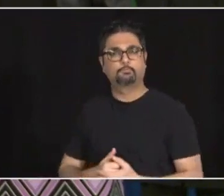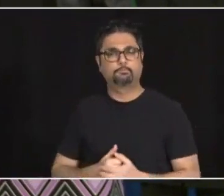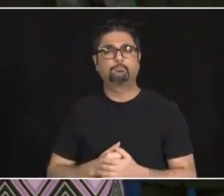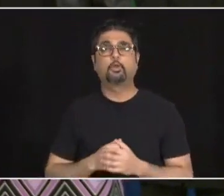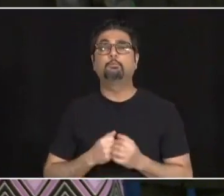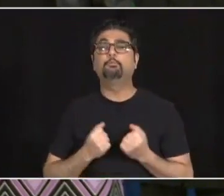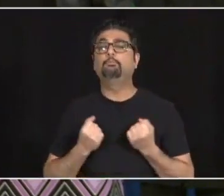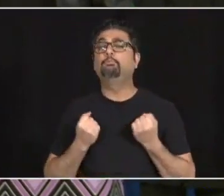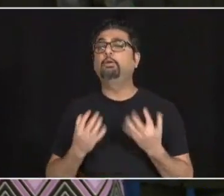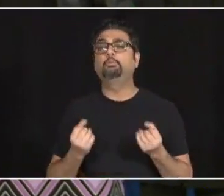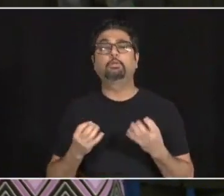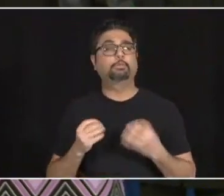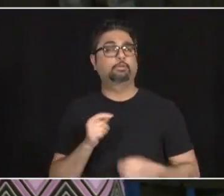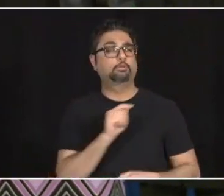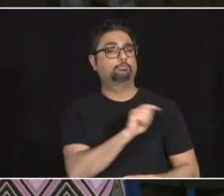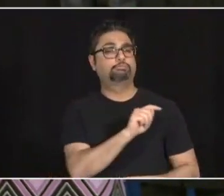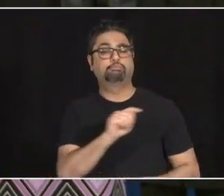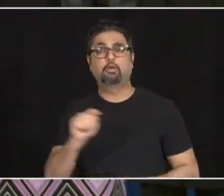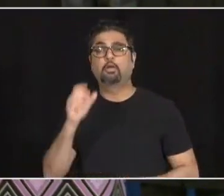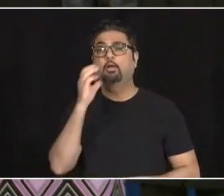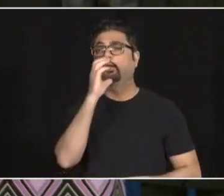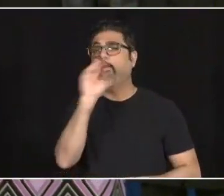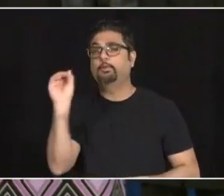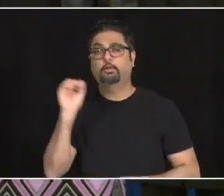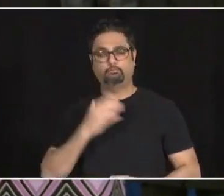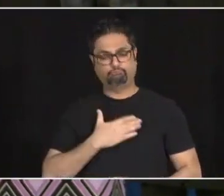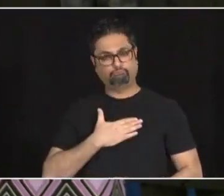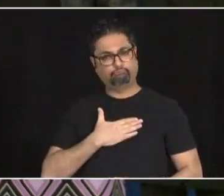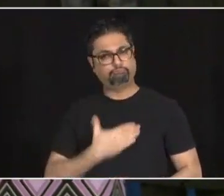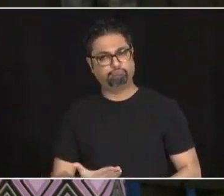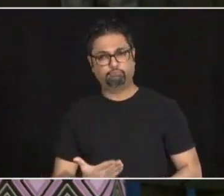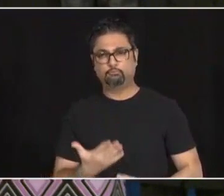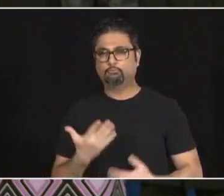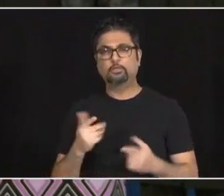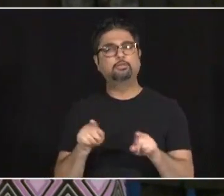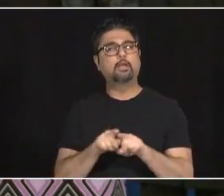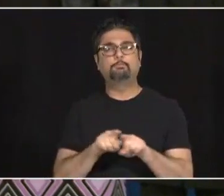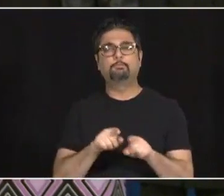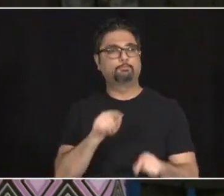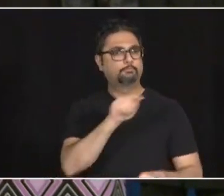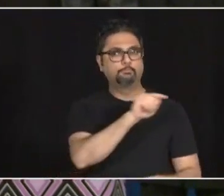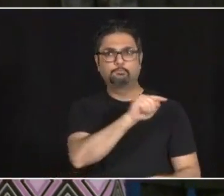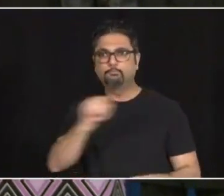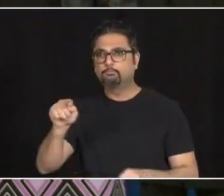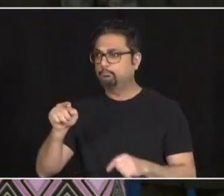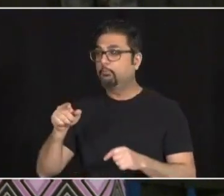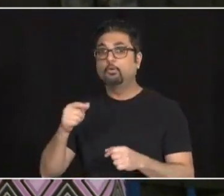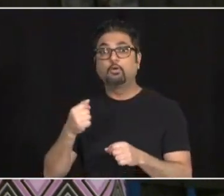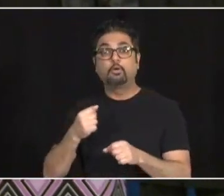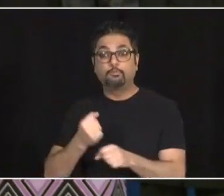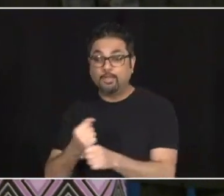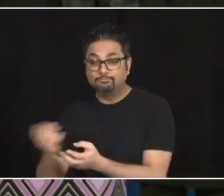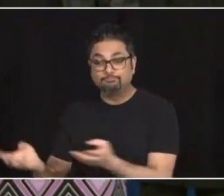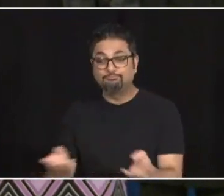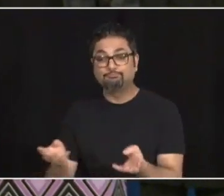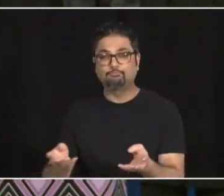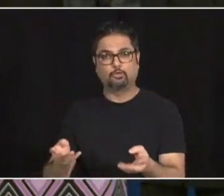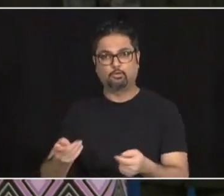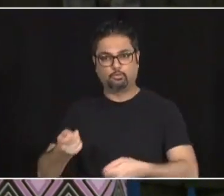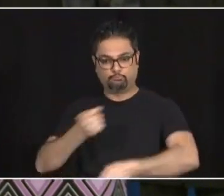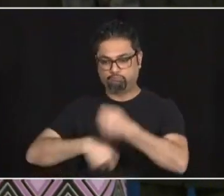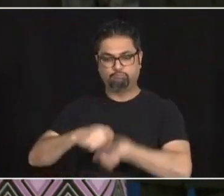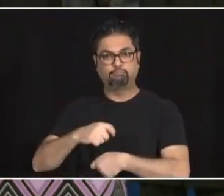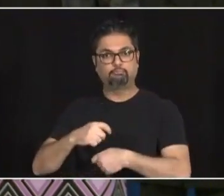not thousands, have stepped up and they've retooled and they're supporting the cause, and everyone's pitching in, and I'm so, so